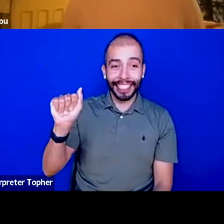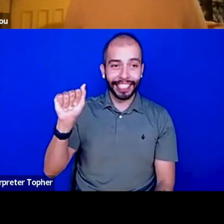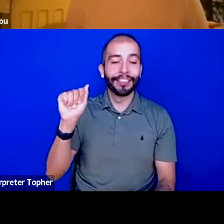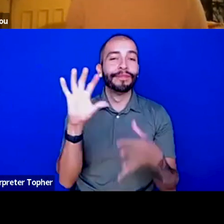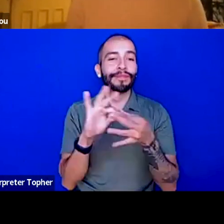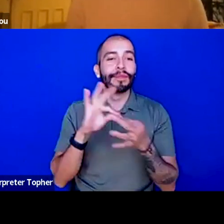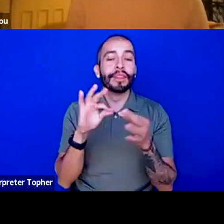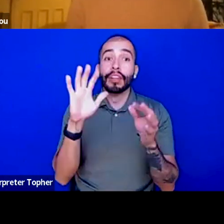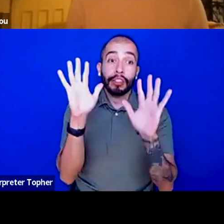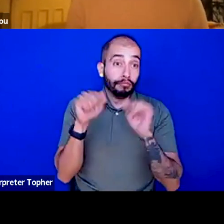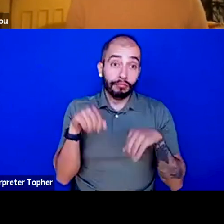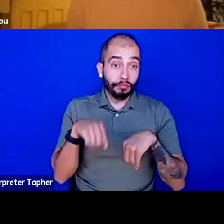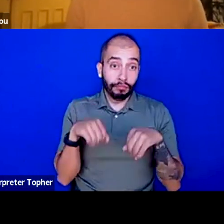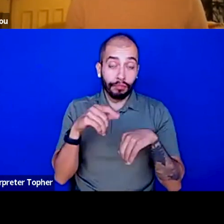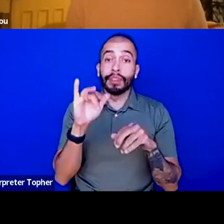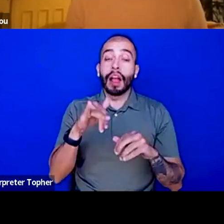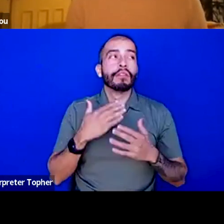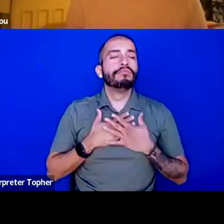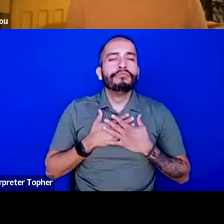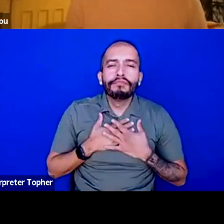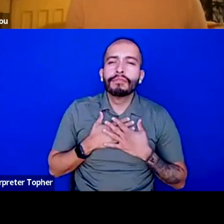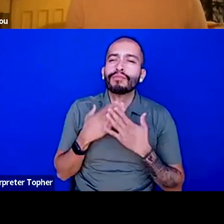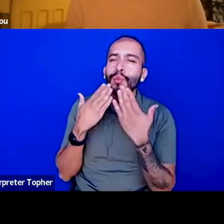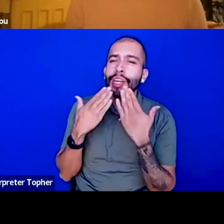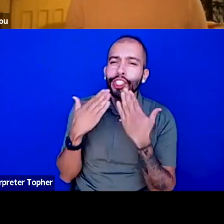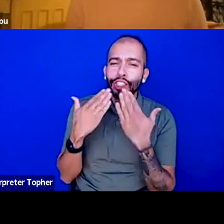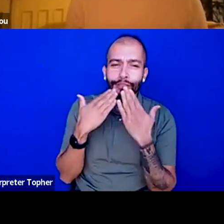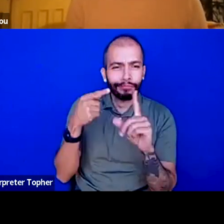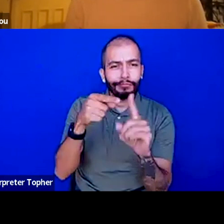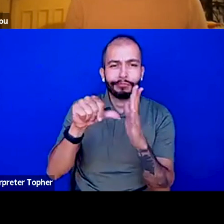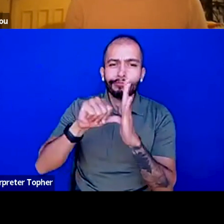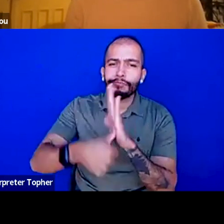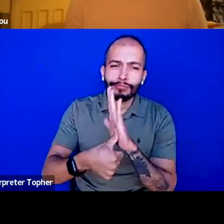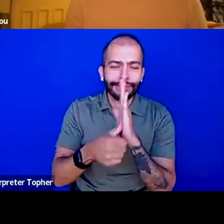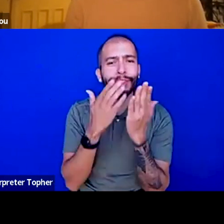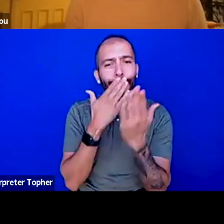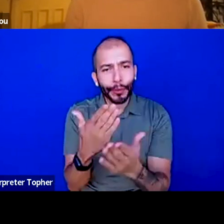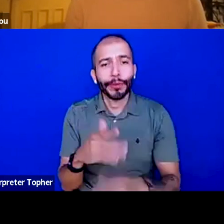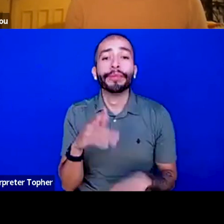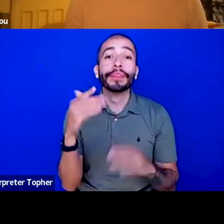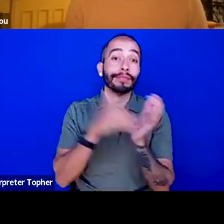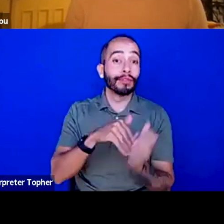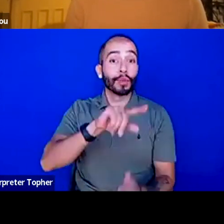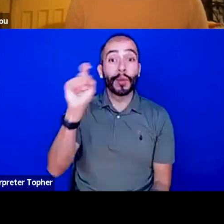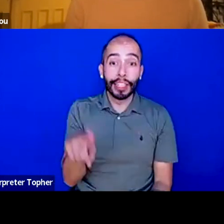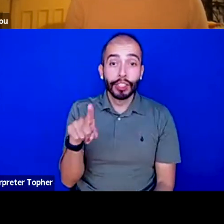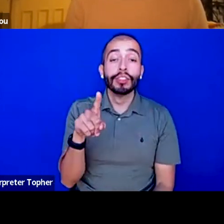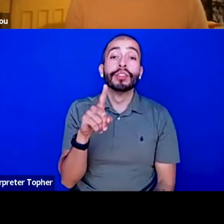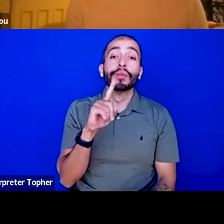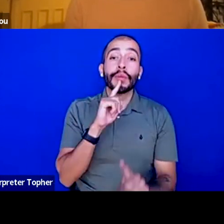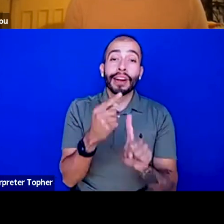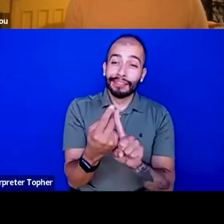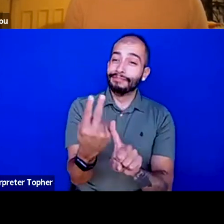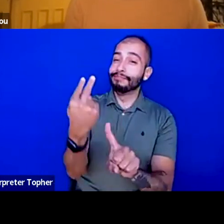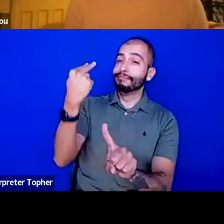So to restate that question, kind of tracing those historical roots that help us